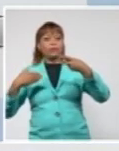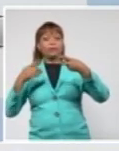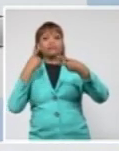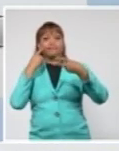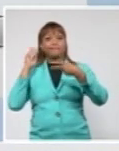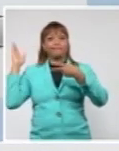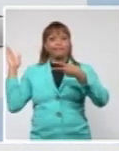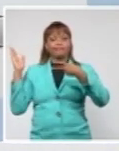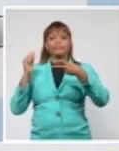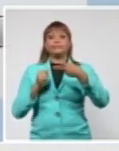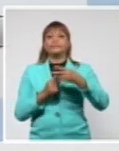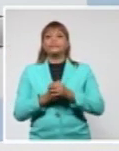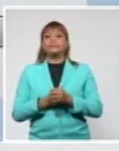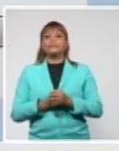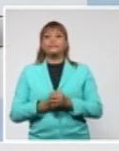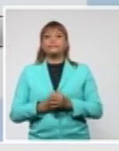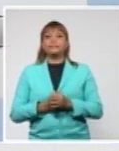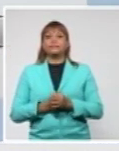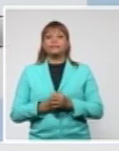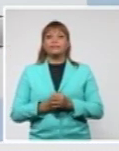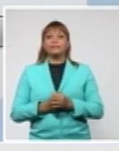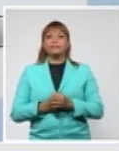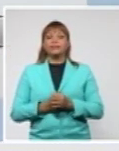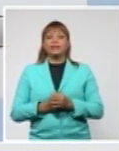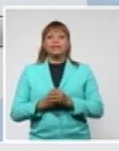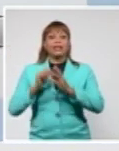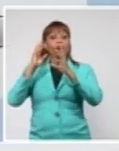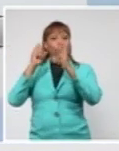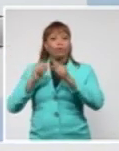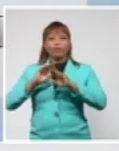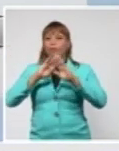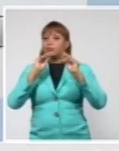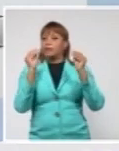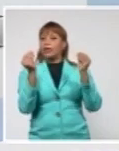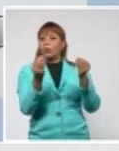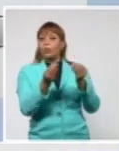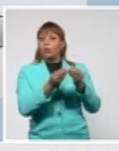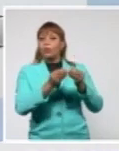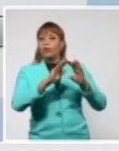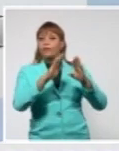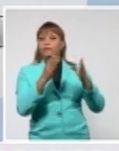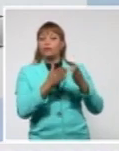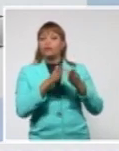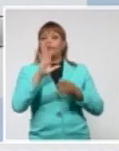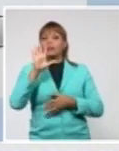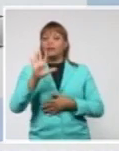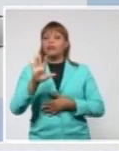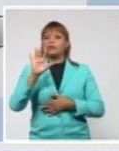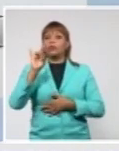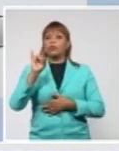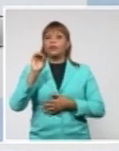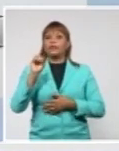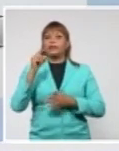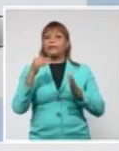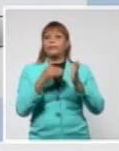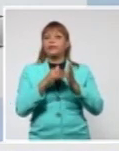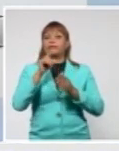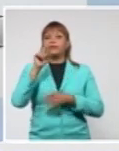3,105 people died of COVID-19 in the region yesterday, for a death toll in the Americas of